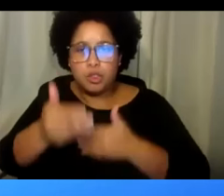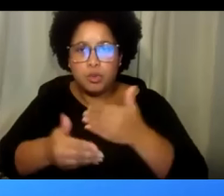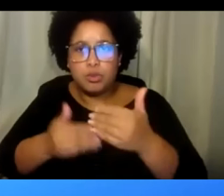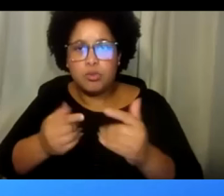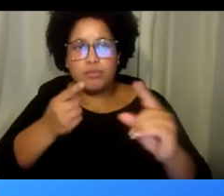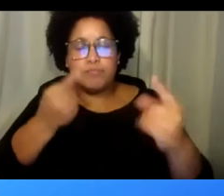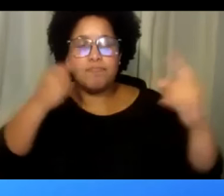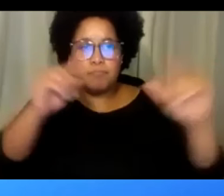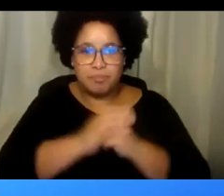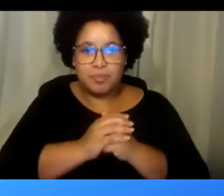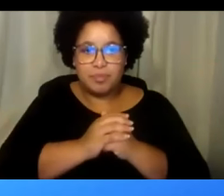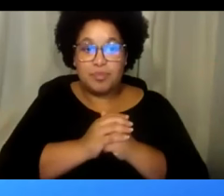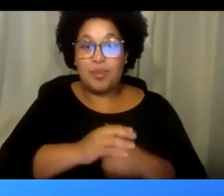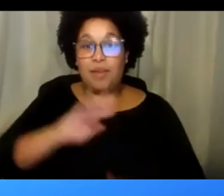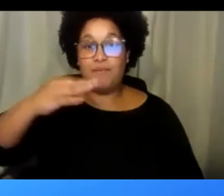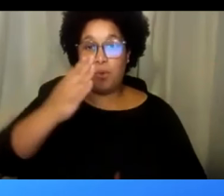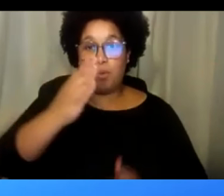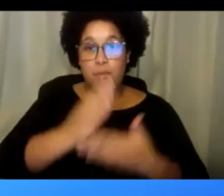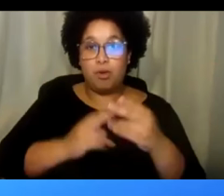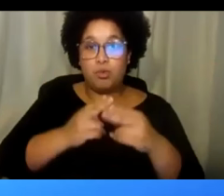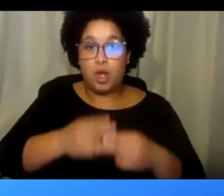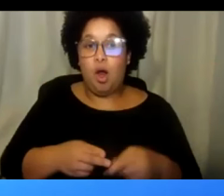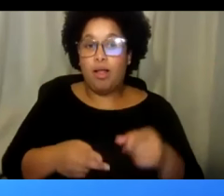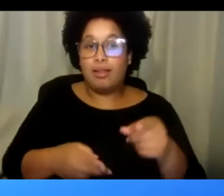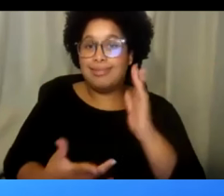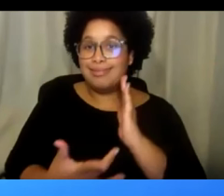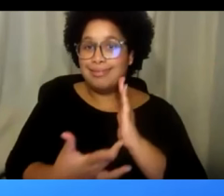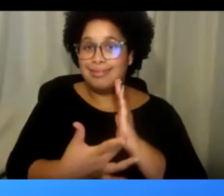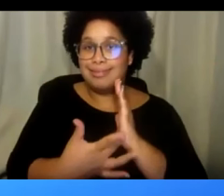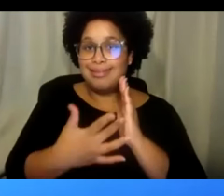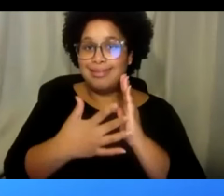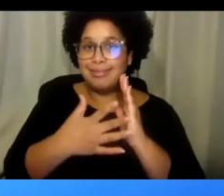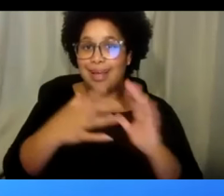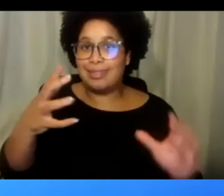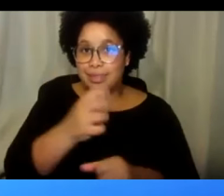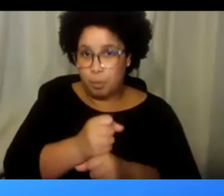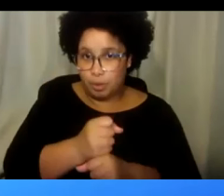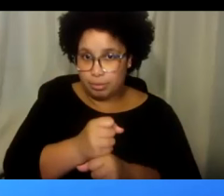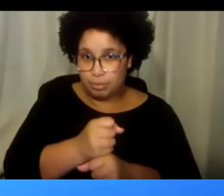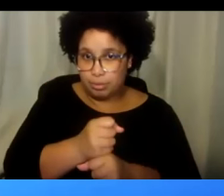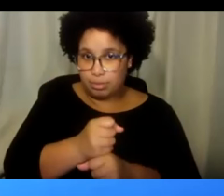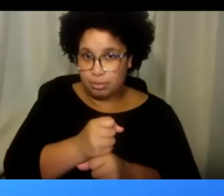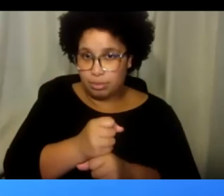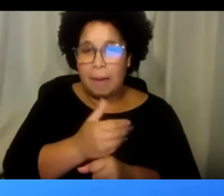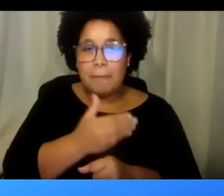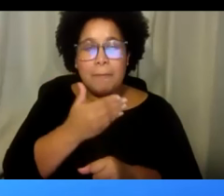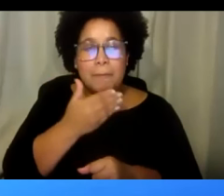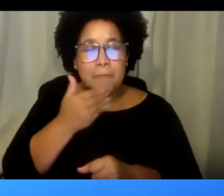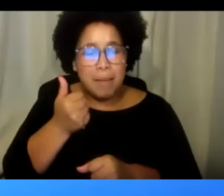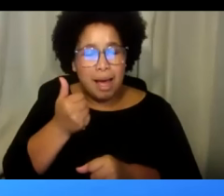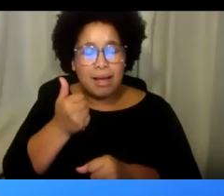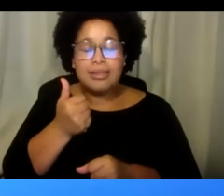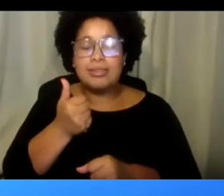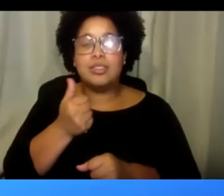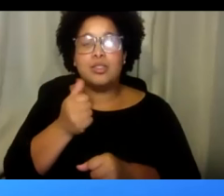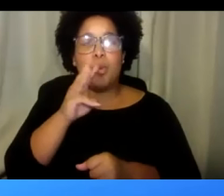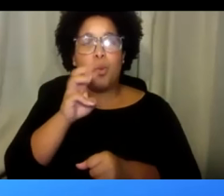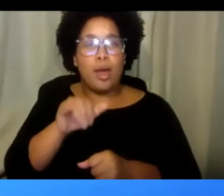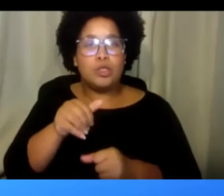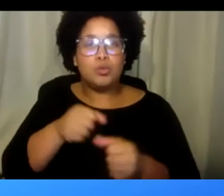The fourth phase is a text summary. This phase lets us know the best way to support the person with their